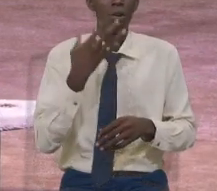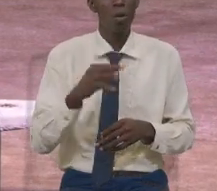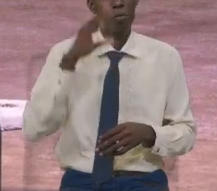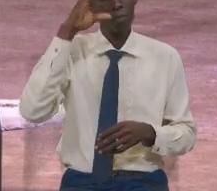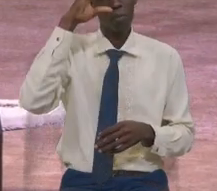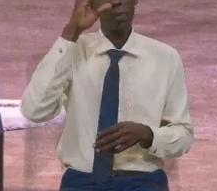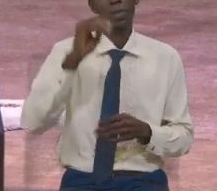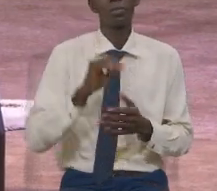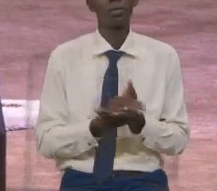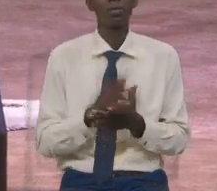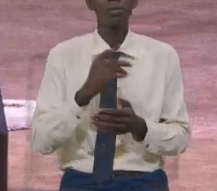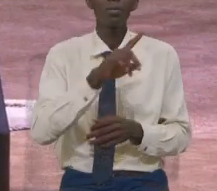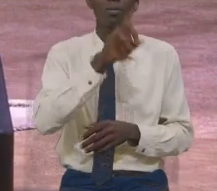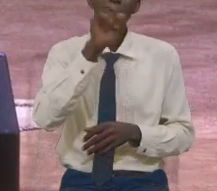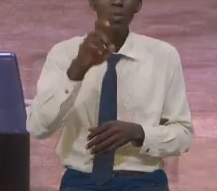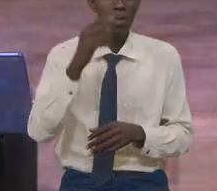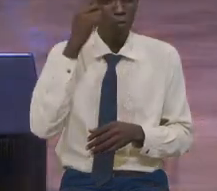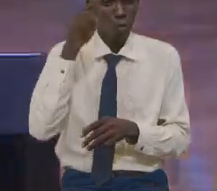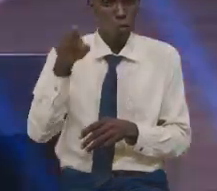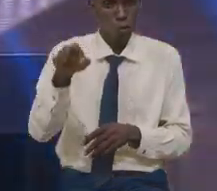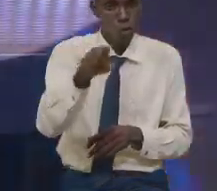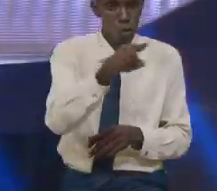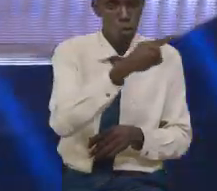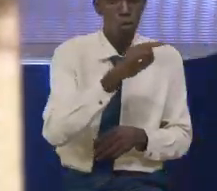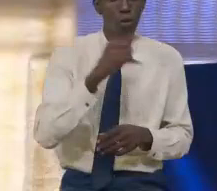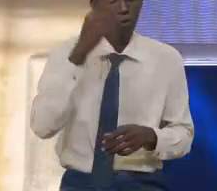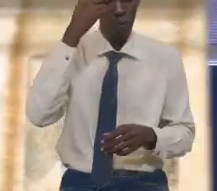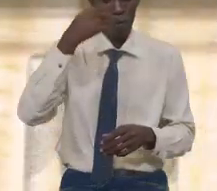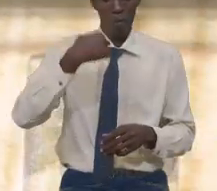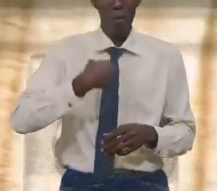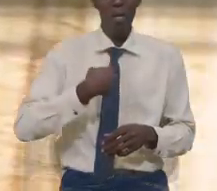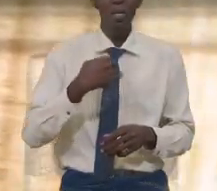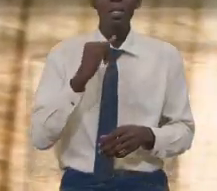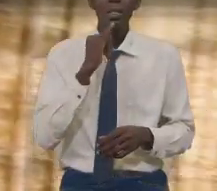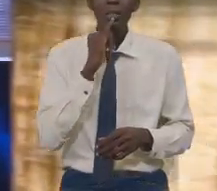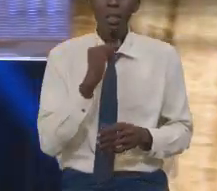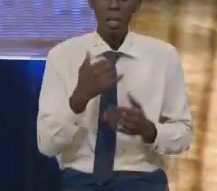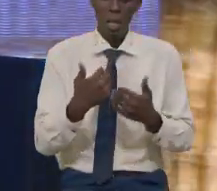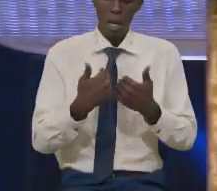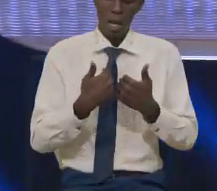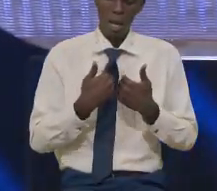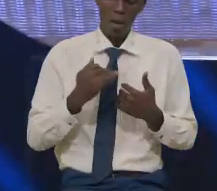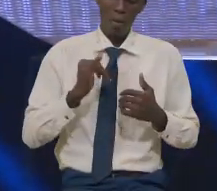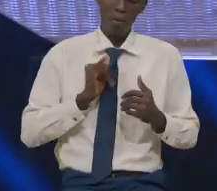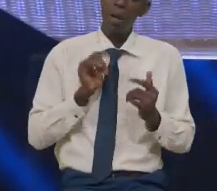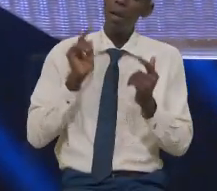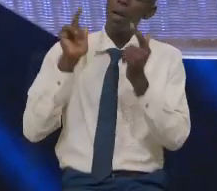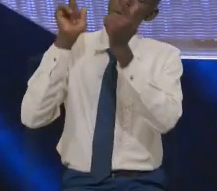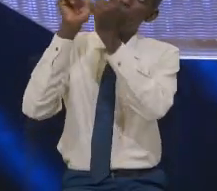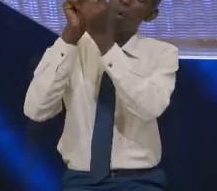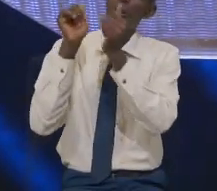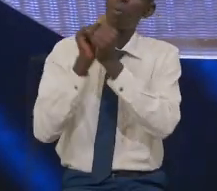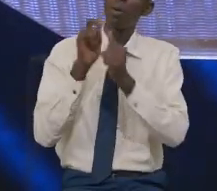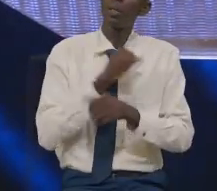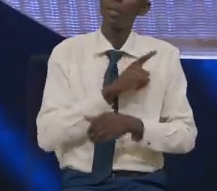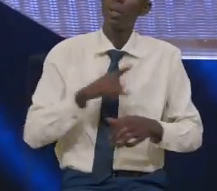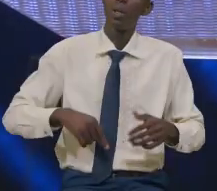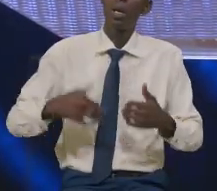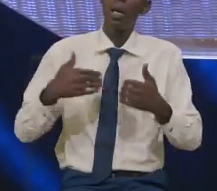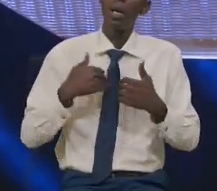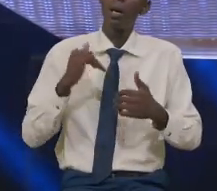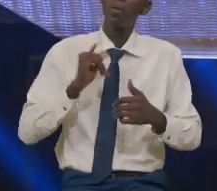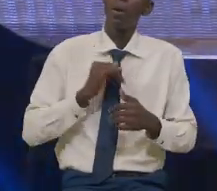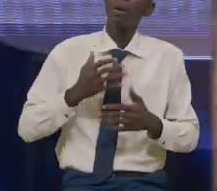men. The question for you is, the question for me is, have I gone to the Lord and have I said, all